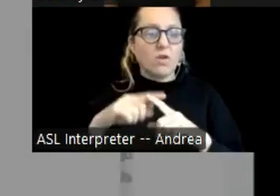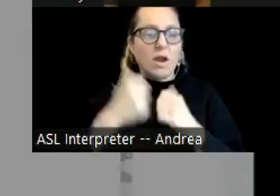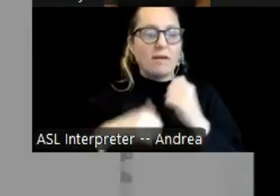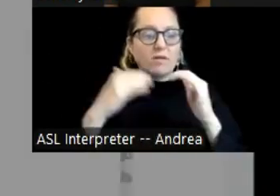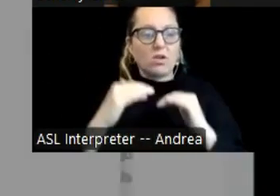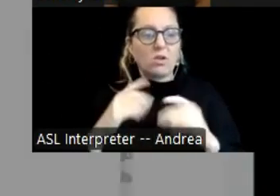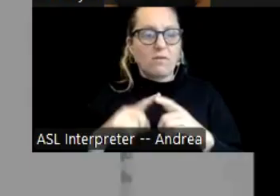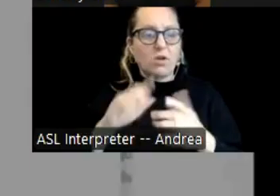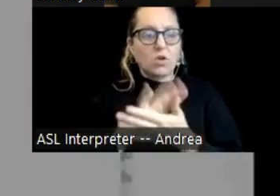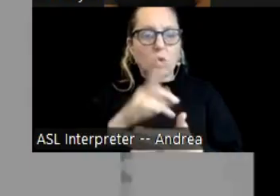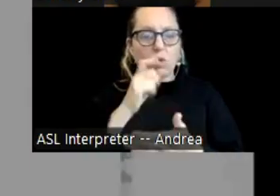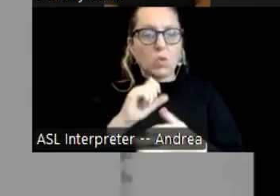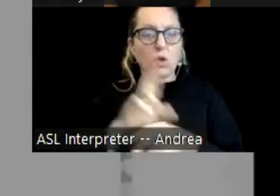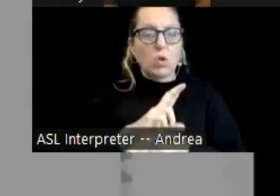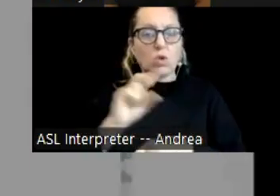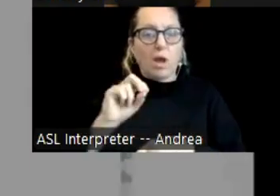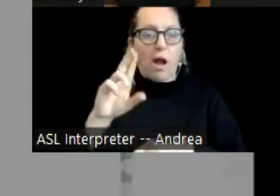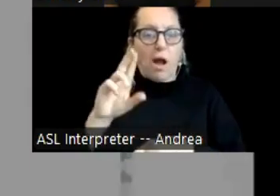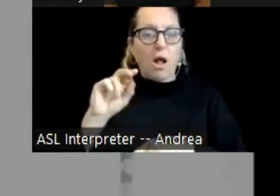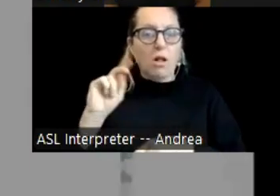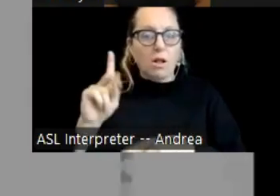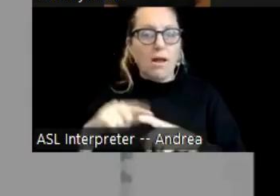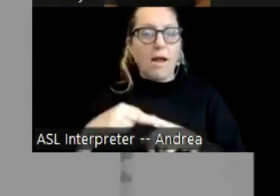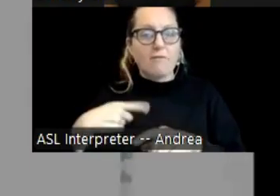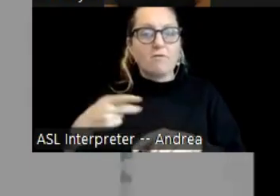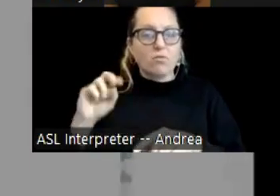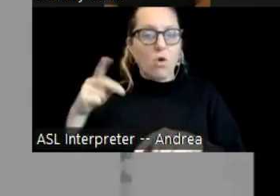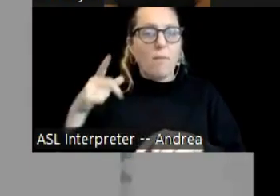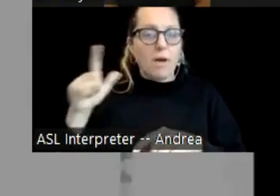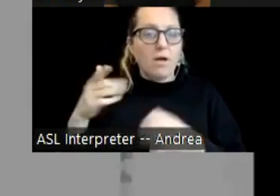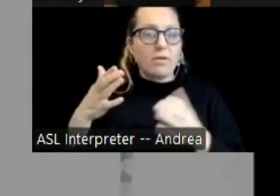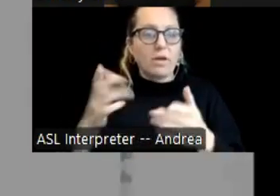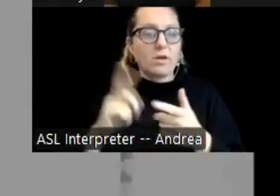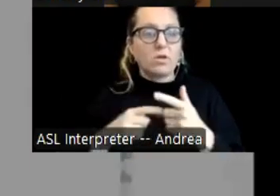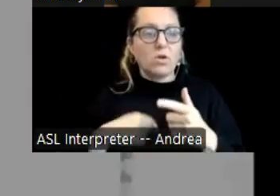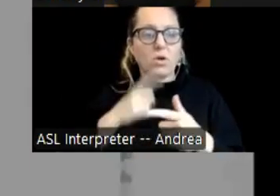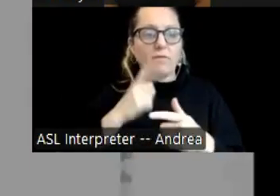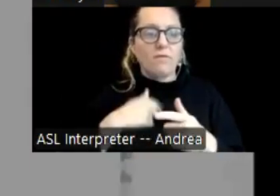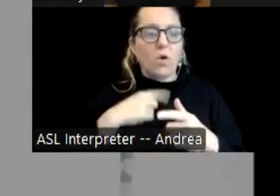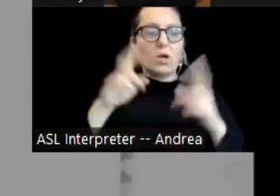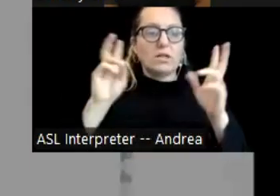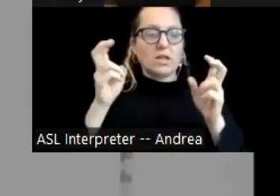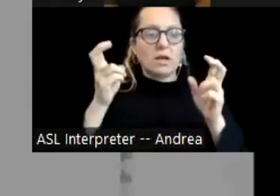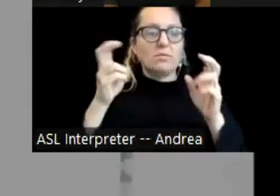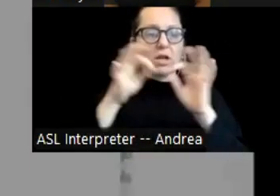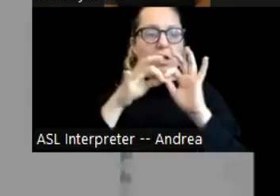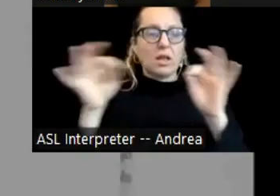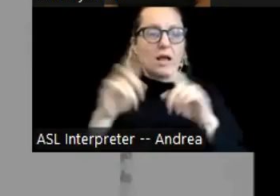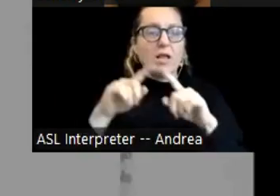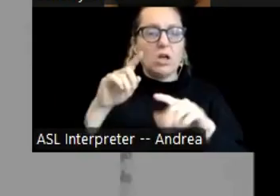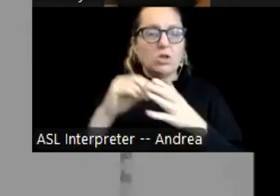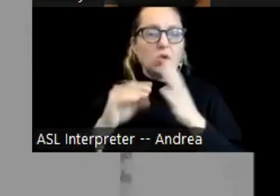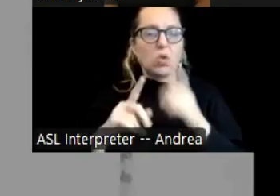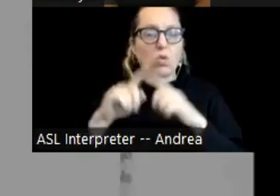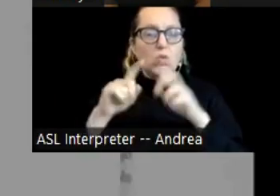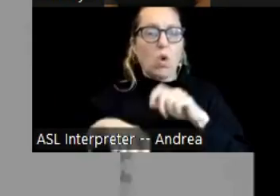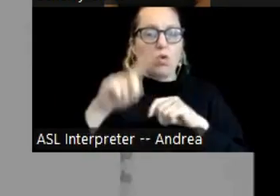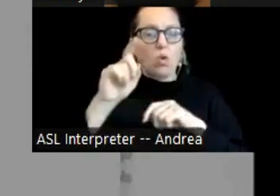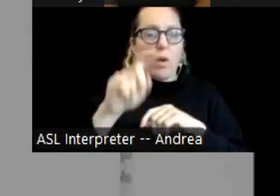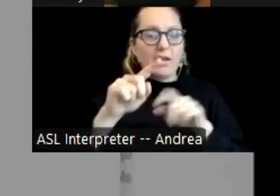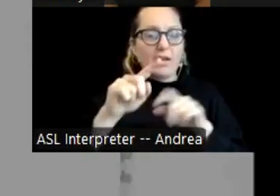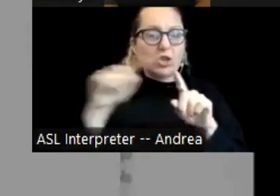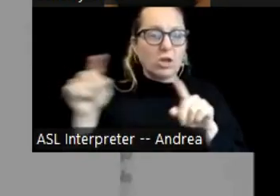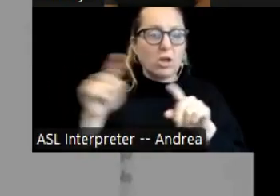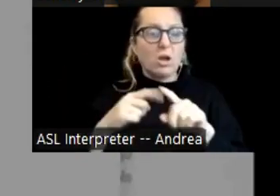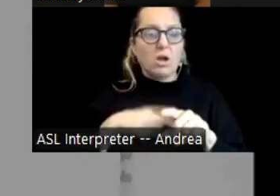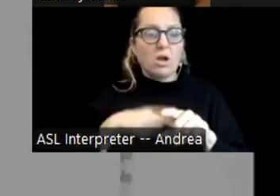We need a subject line. The student wrote question lowercase q. We then need to address the person formally, but we're just going to write hi teacher.